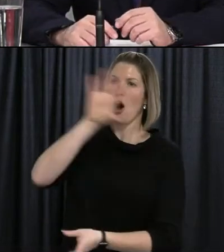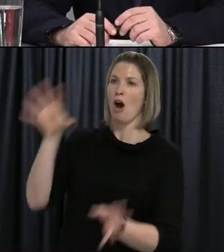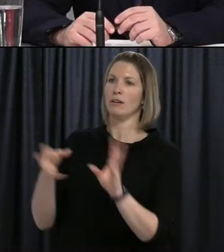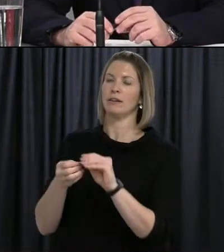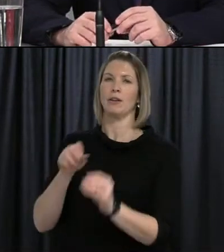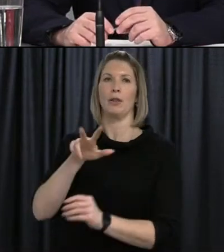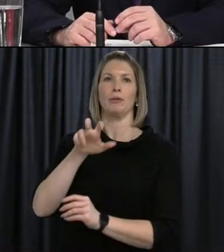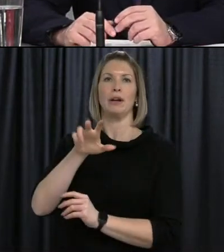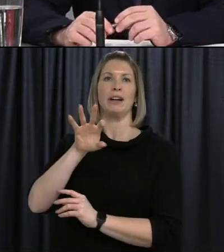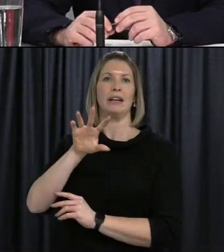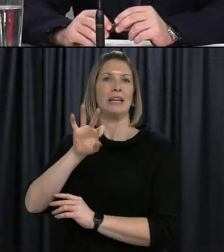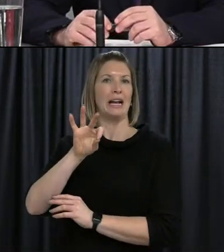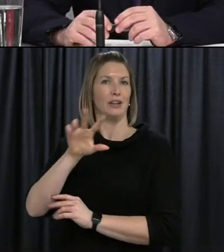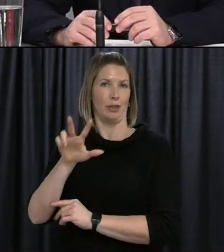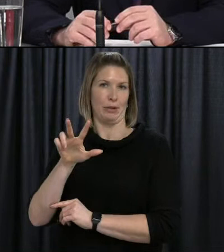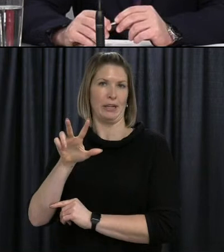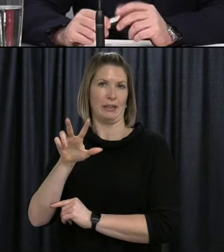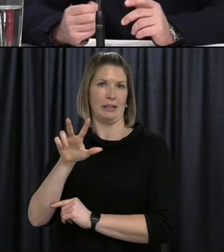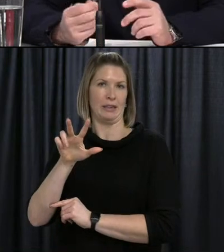is 393.